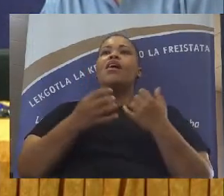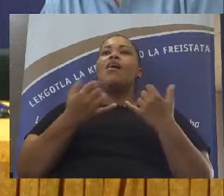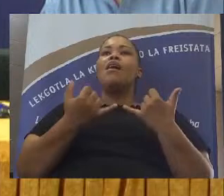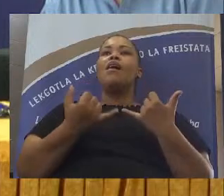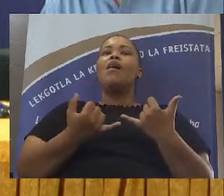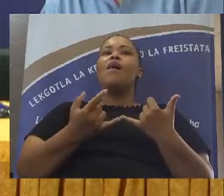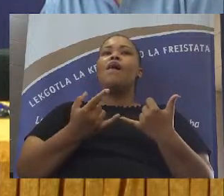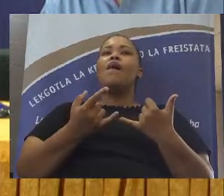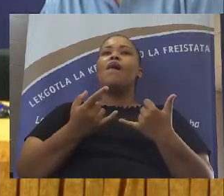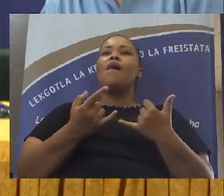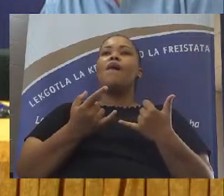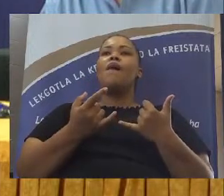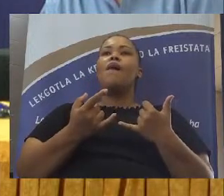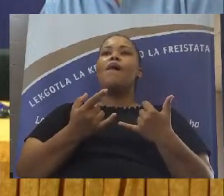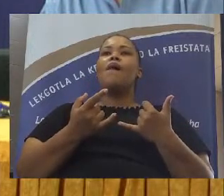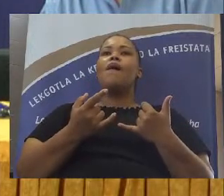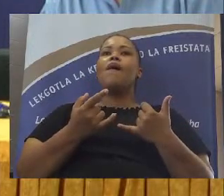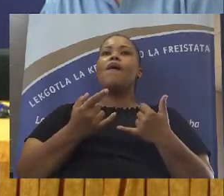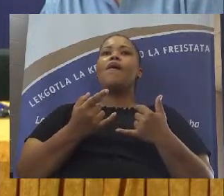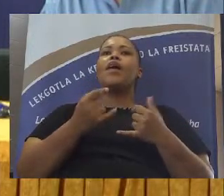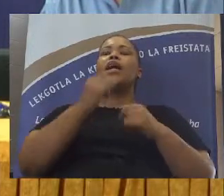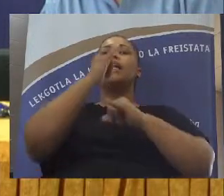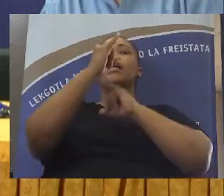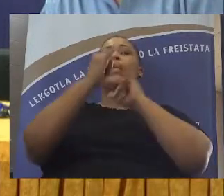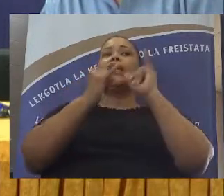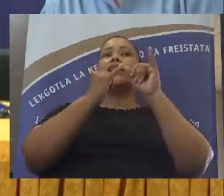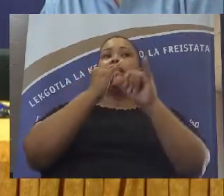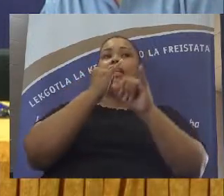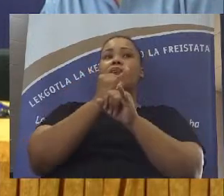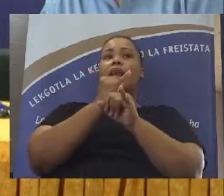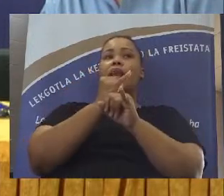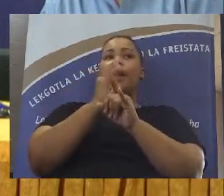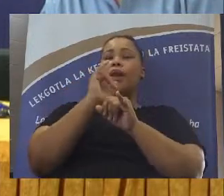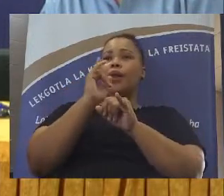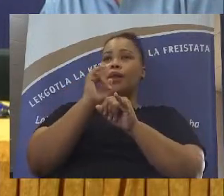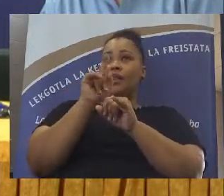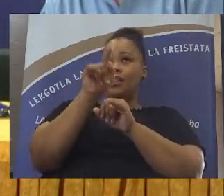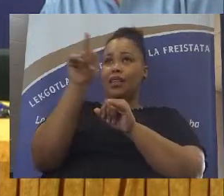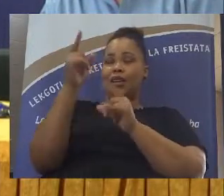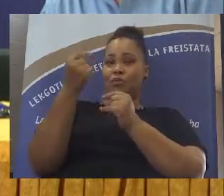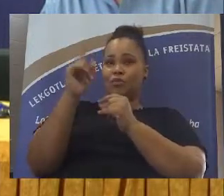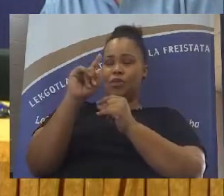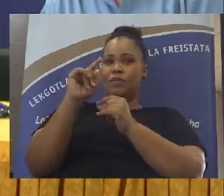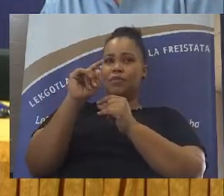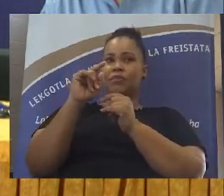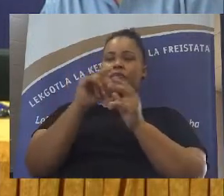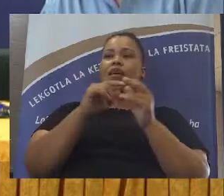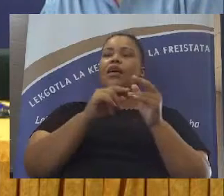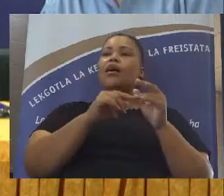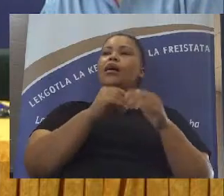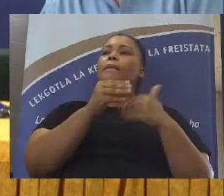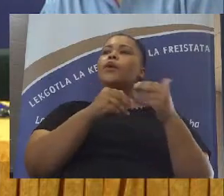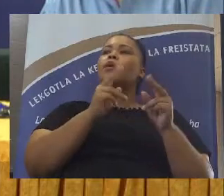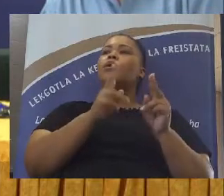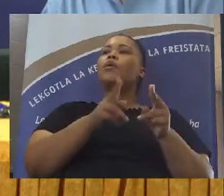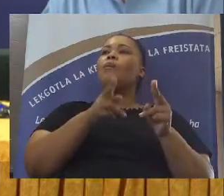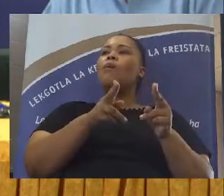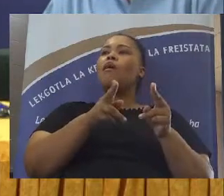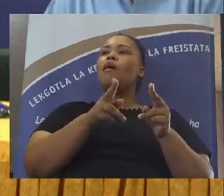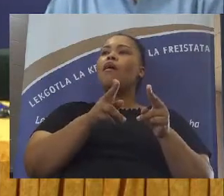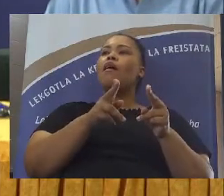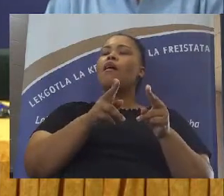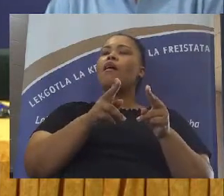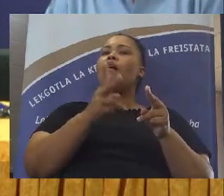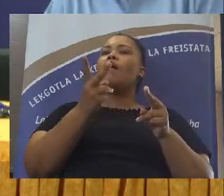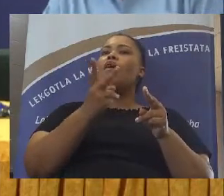is working best practices internationally, is that apart from the normal processes, you also